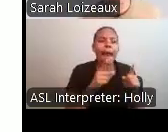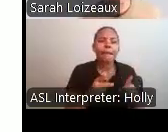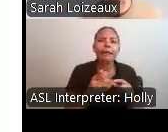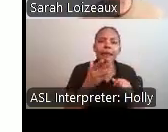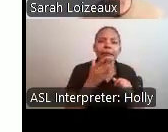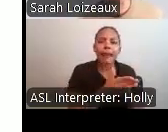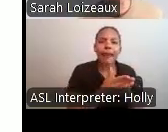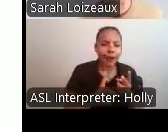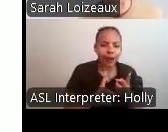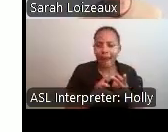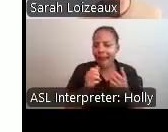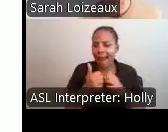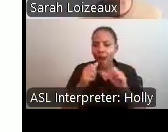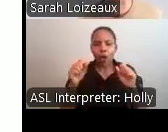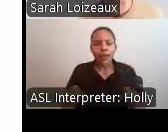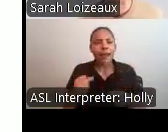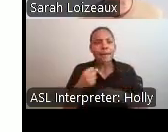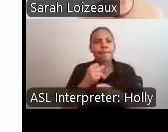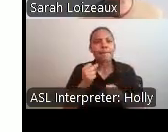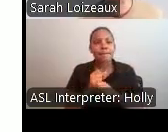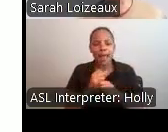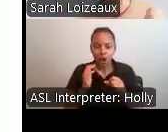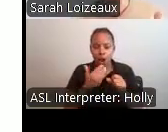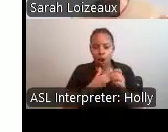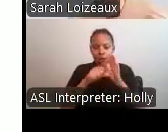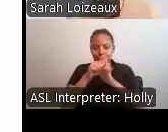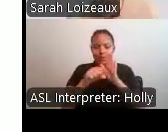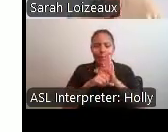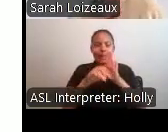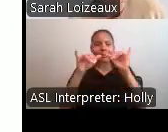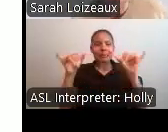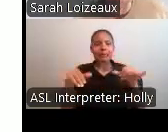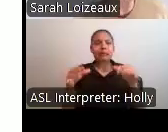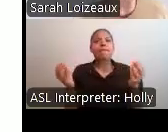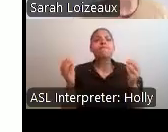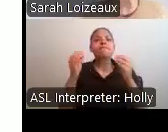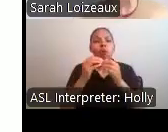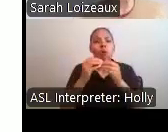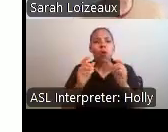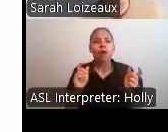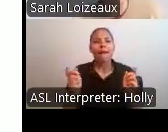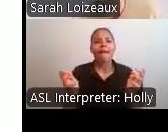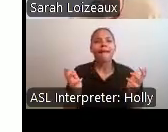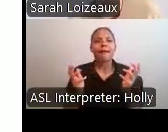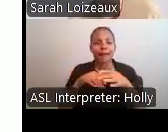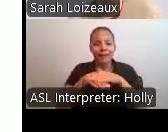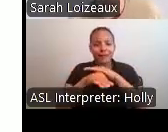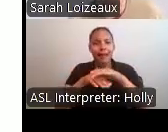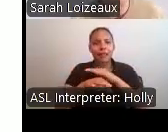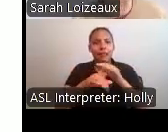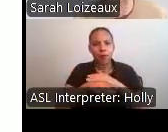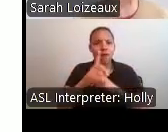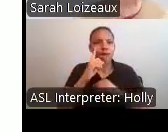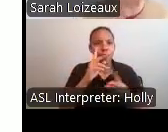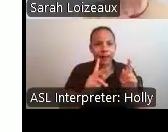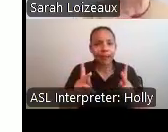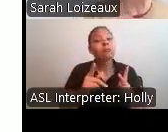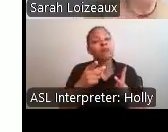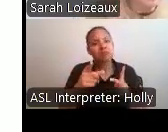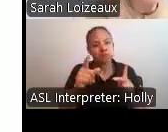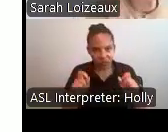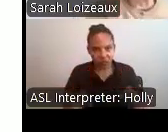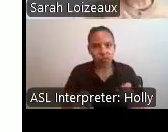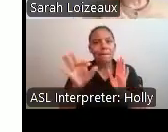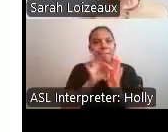system more accessible for people with disabilities and what's going on. We had easy navigation tools. You can select any state and you can explore